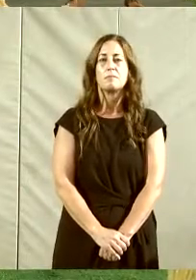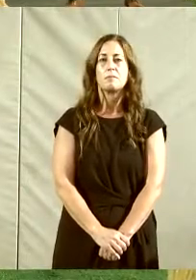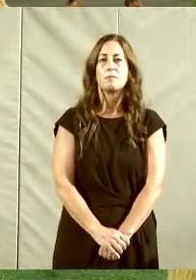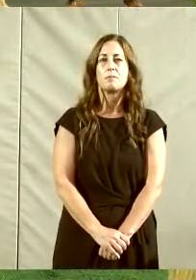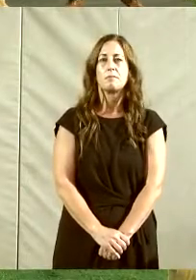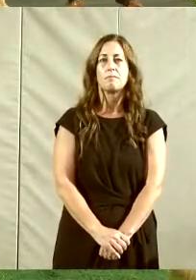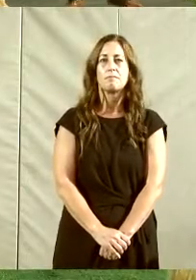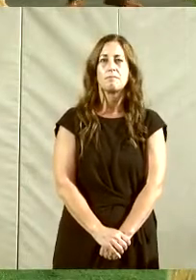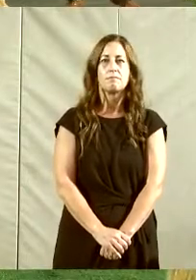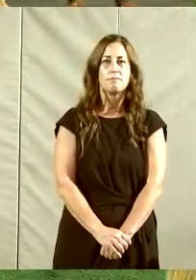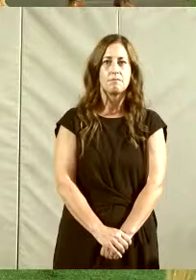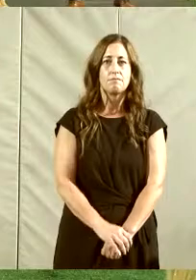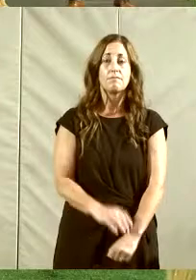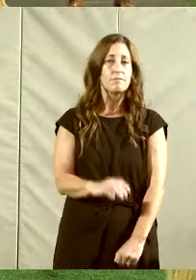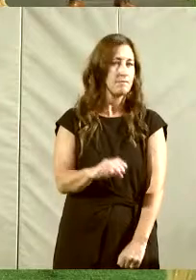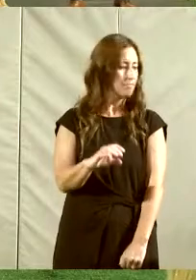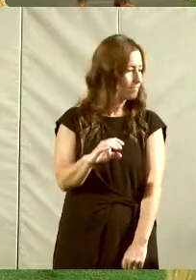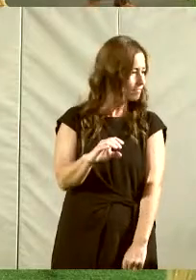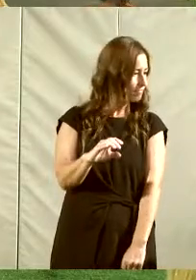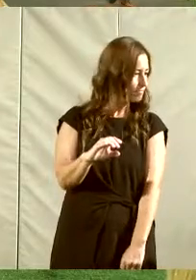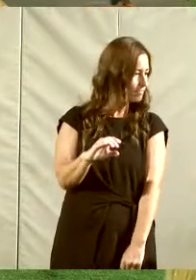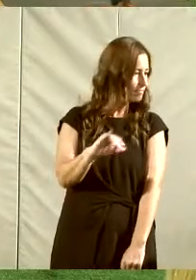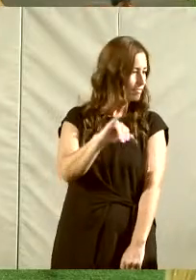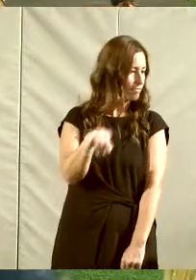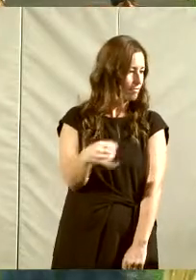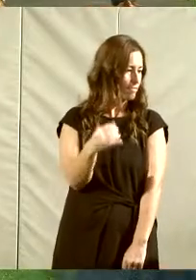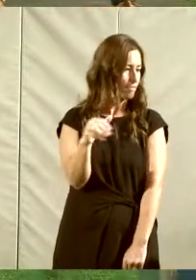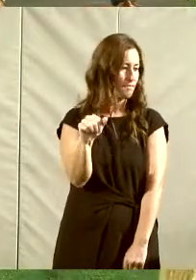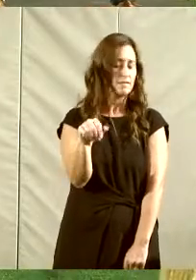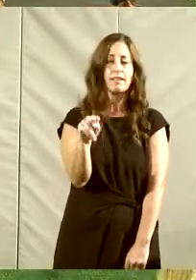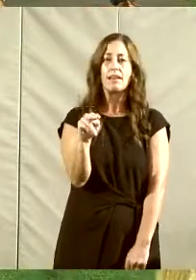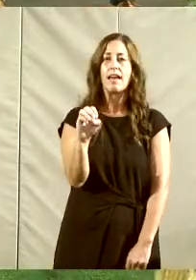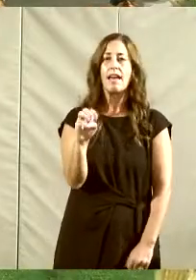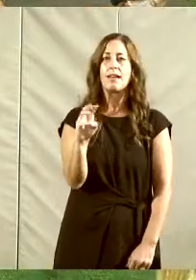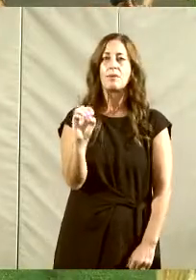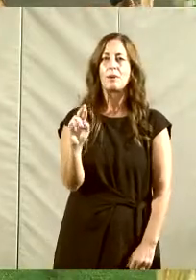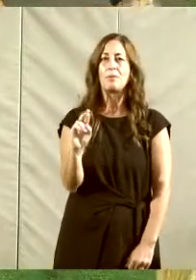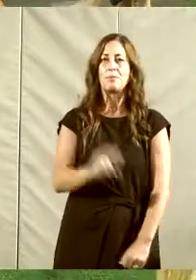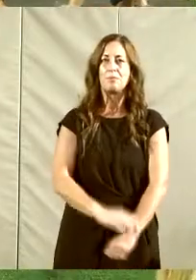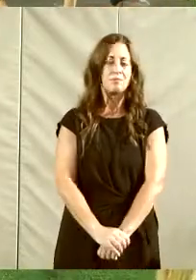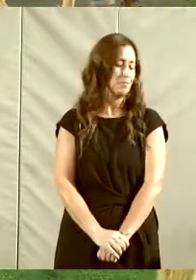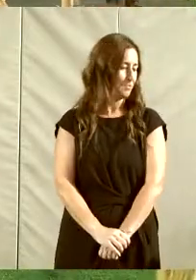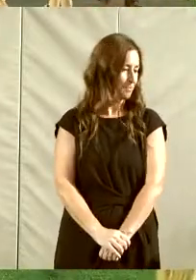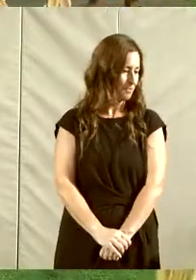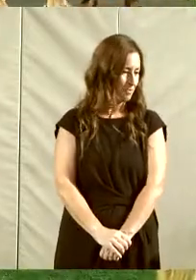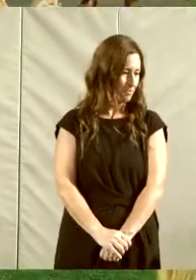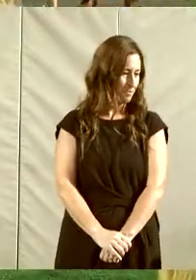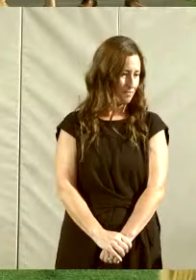Jay Anawar.